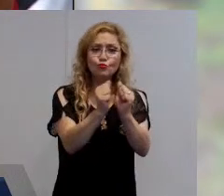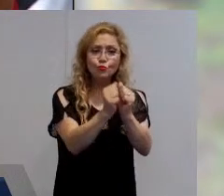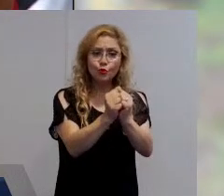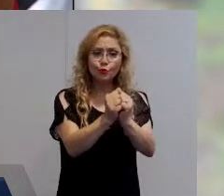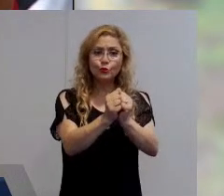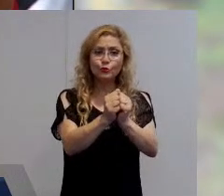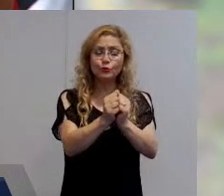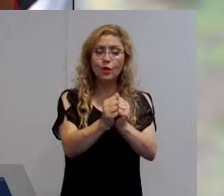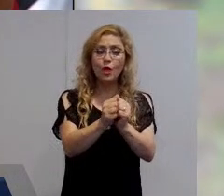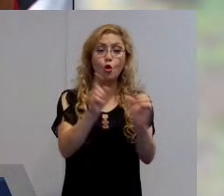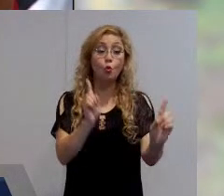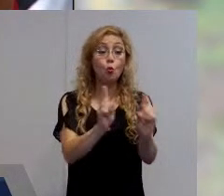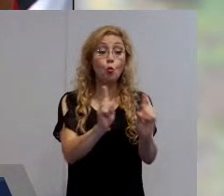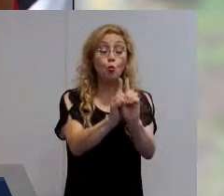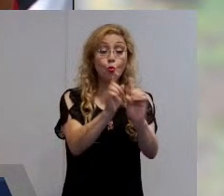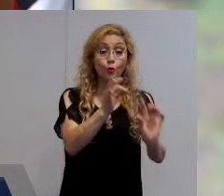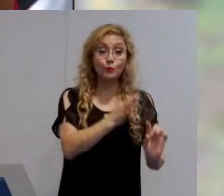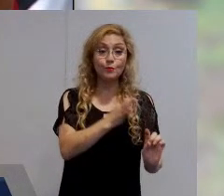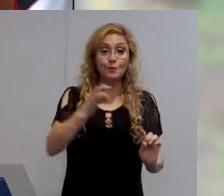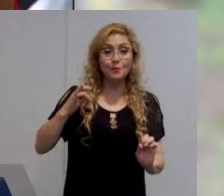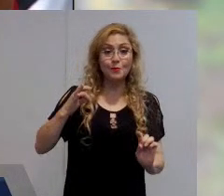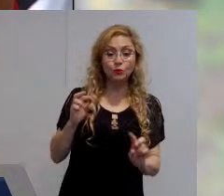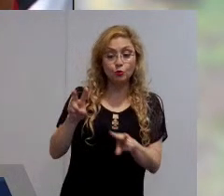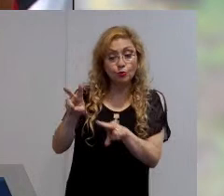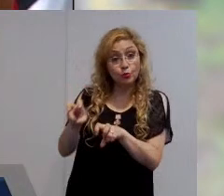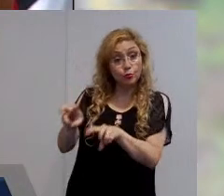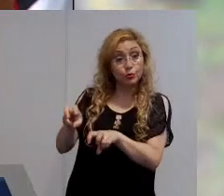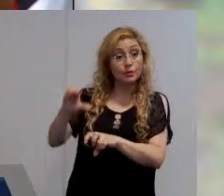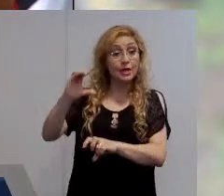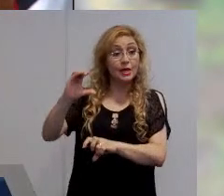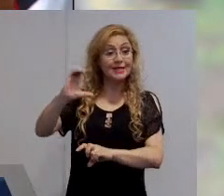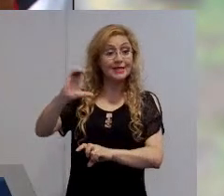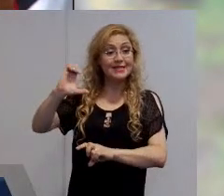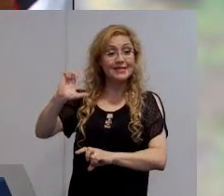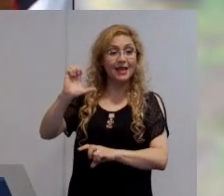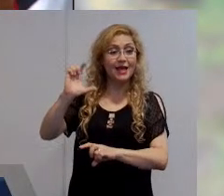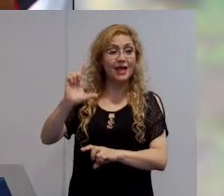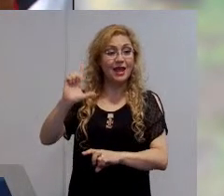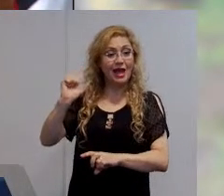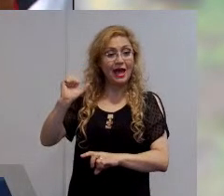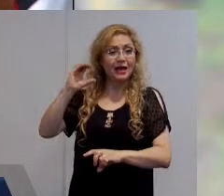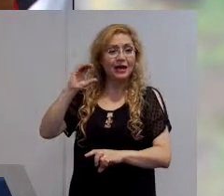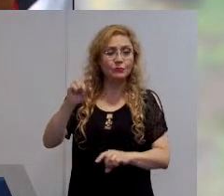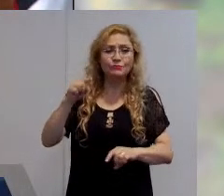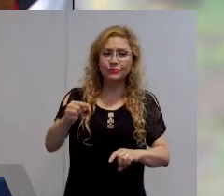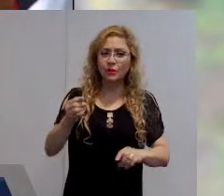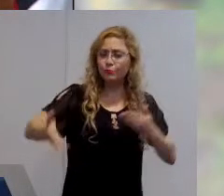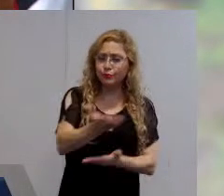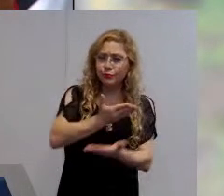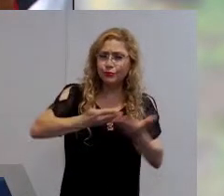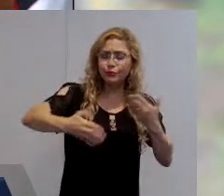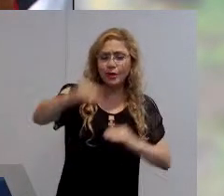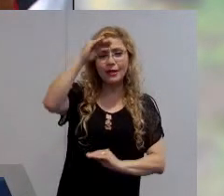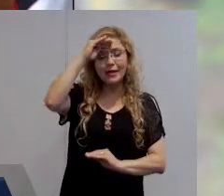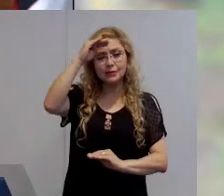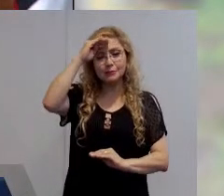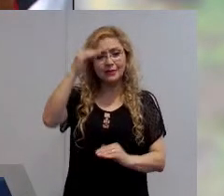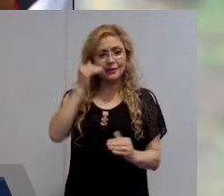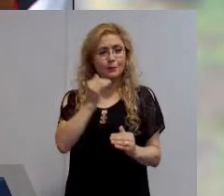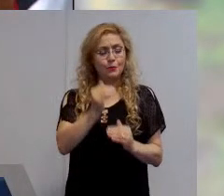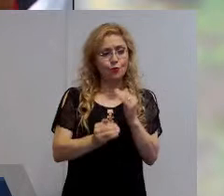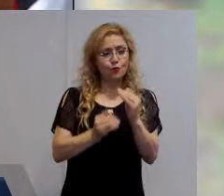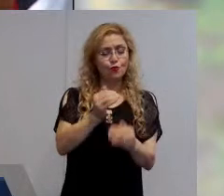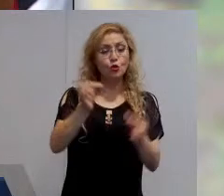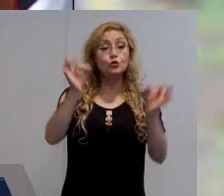ICA, meeting our CELAC meetings, ministers of agriculture of CELAC, to see the mechanisms for the exchange